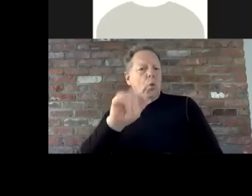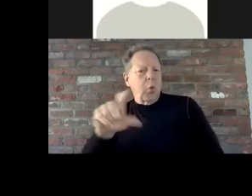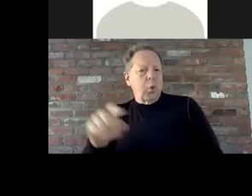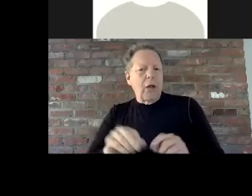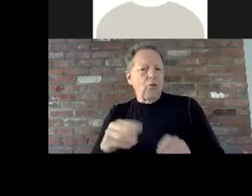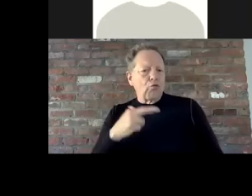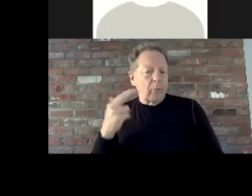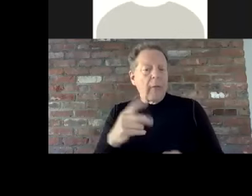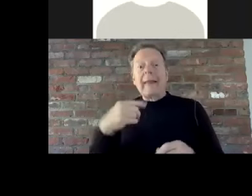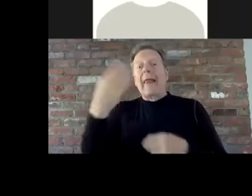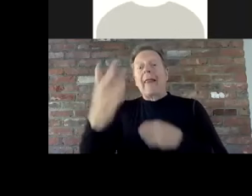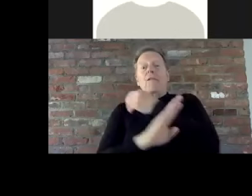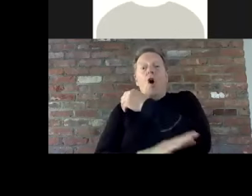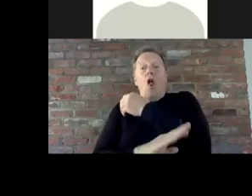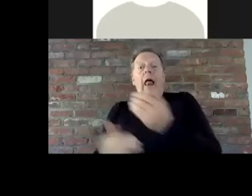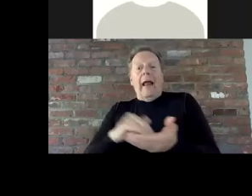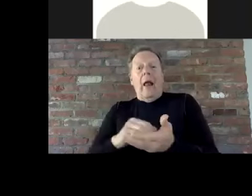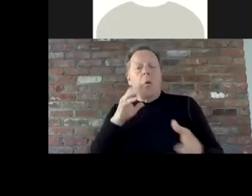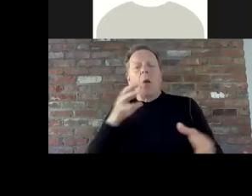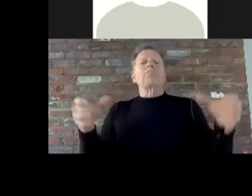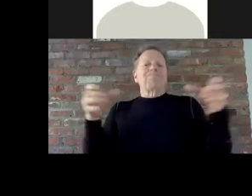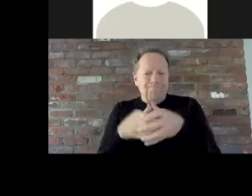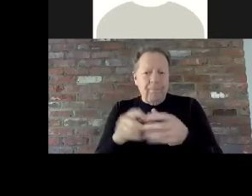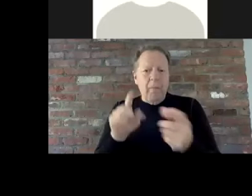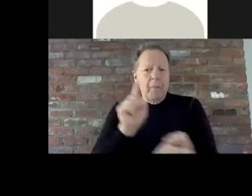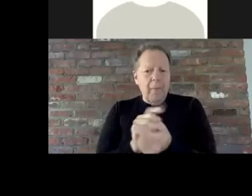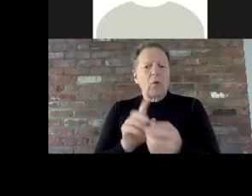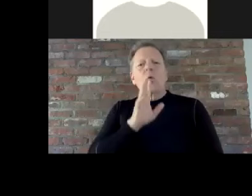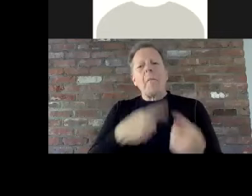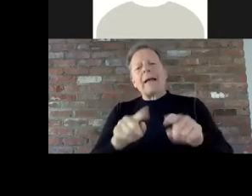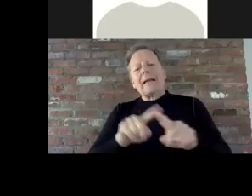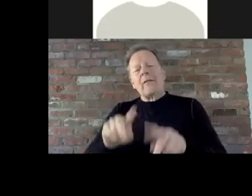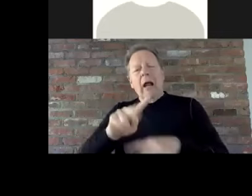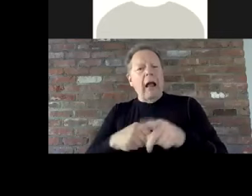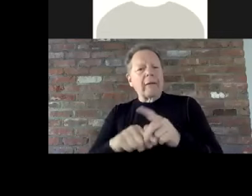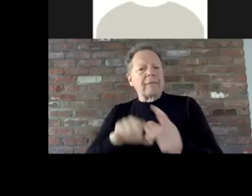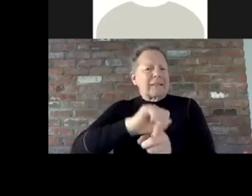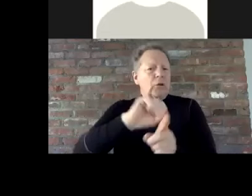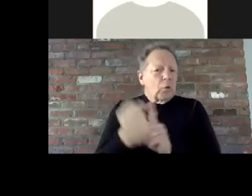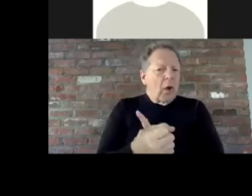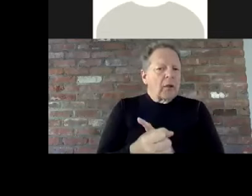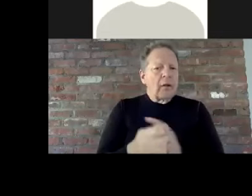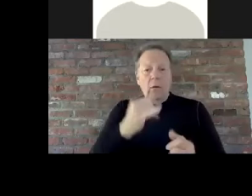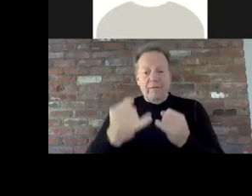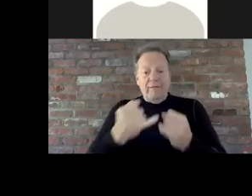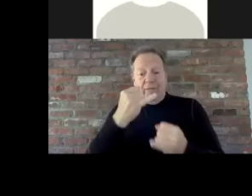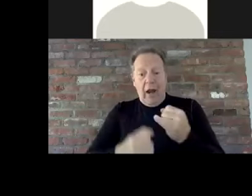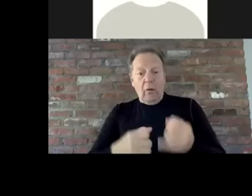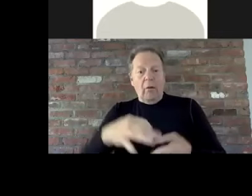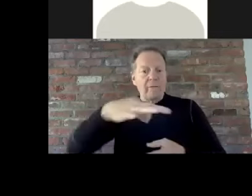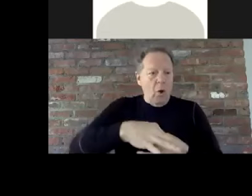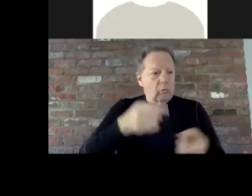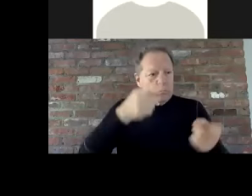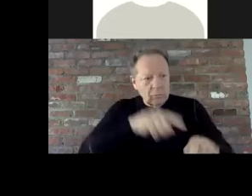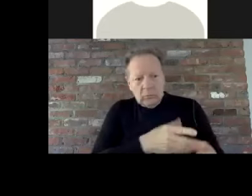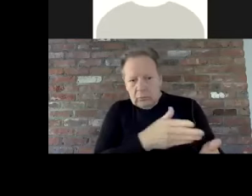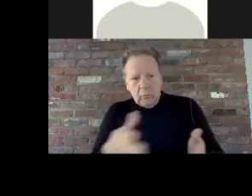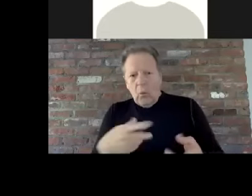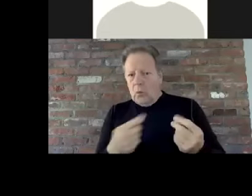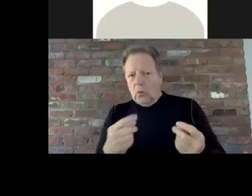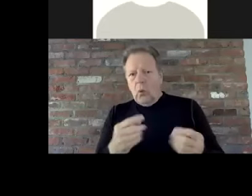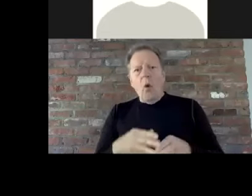in the fall, we'll dive into possible scenarios to refine them into a final action plan over the winter and next